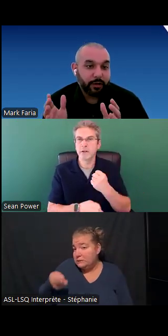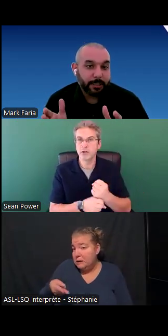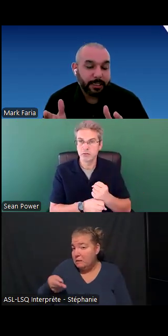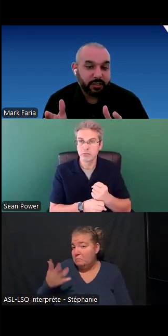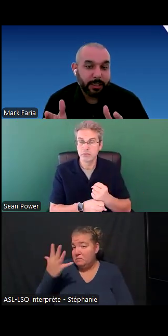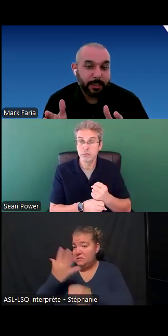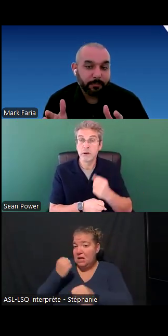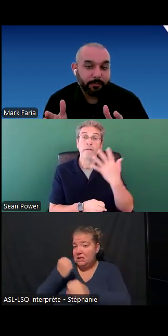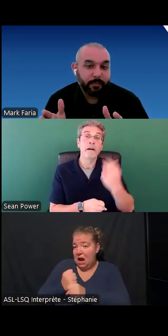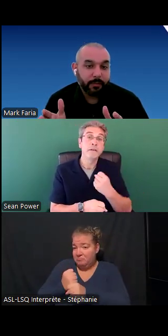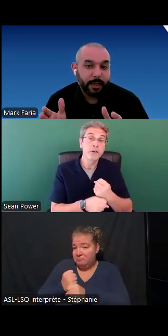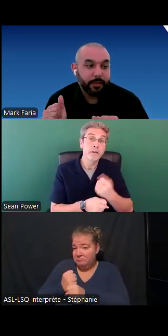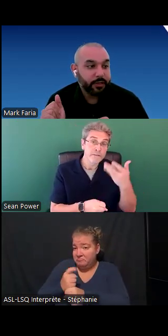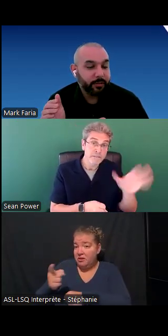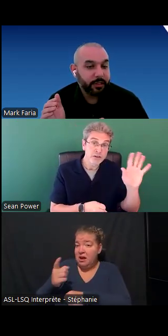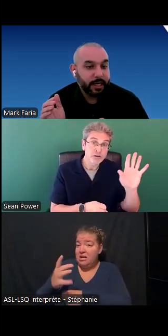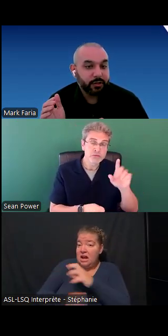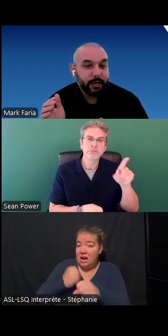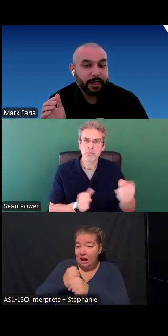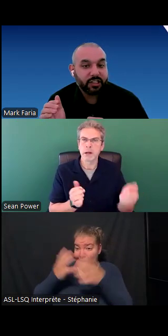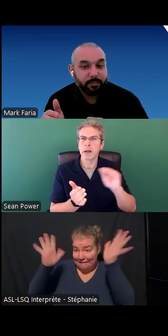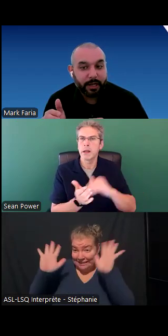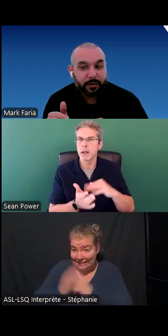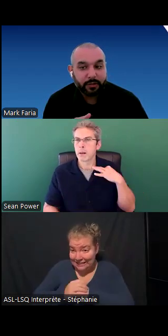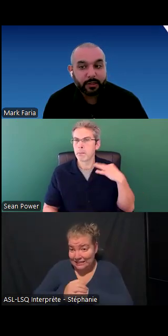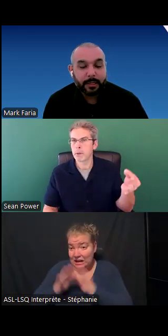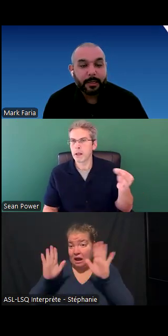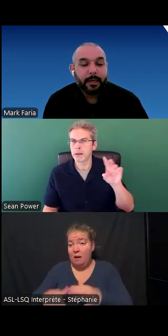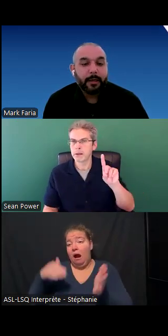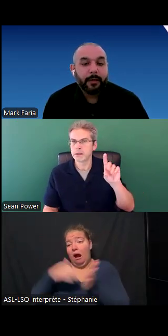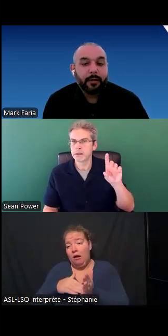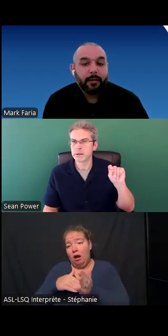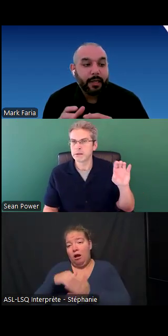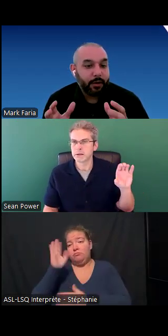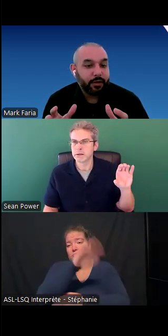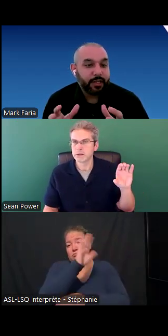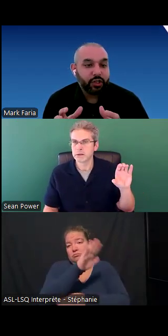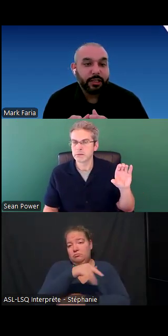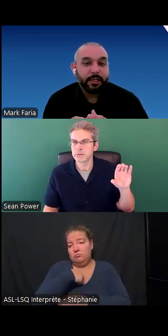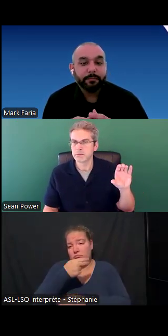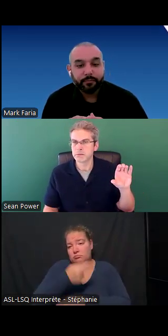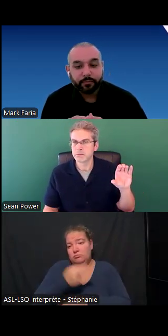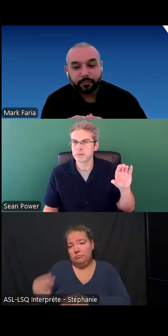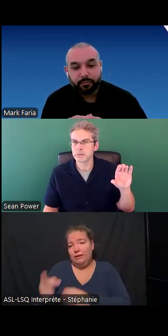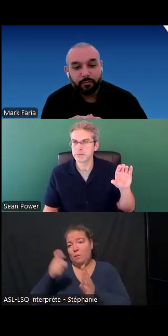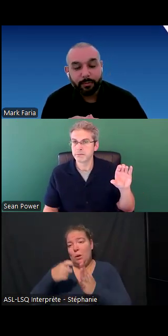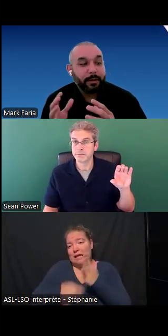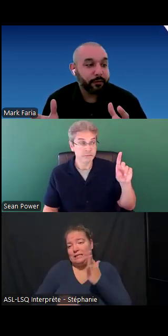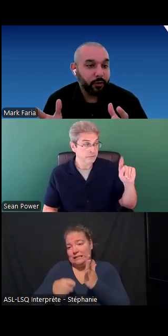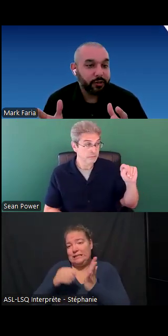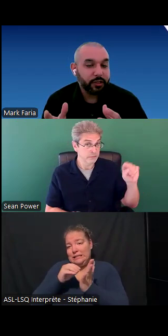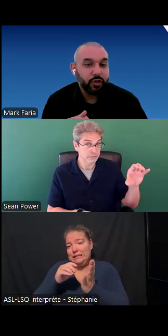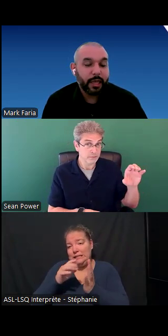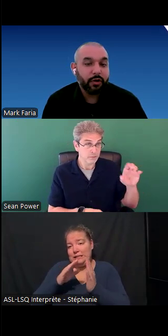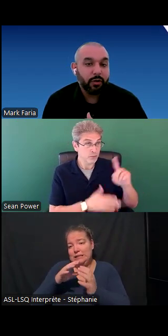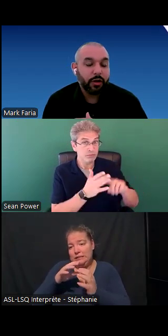have an RDSP and their disability tax credit expires, the account essentially becomes